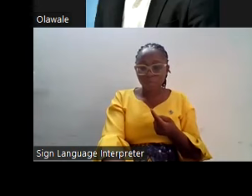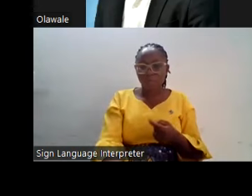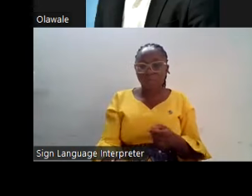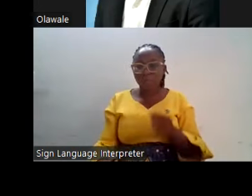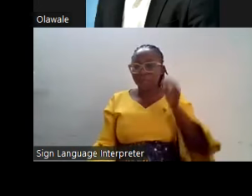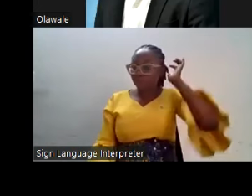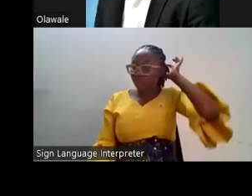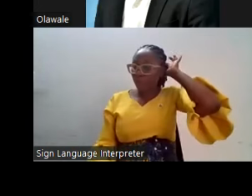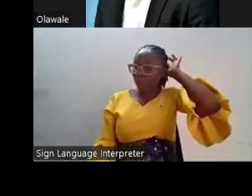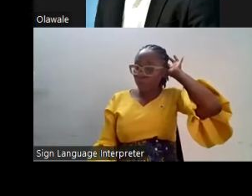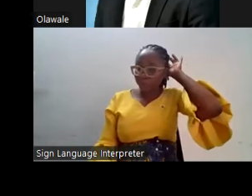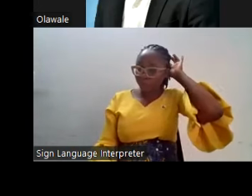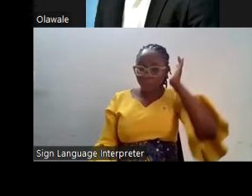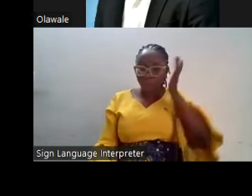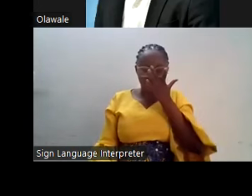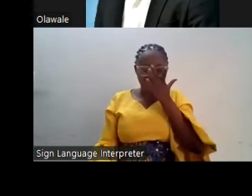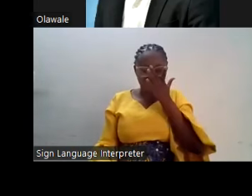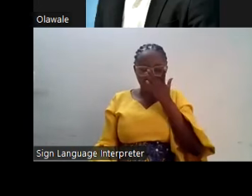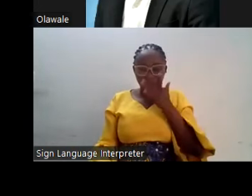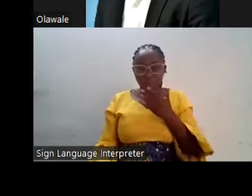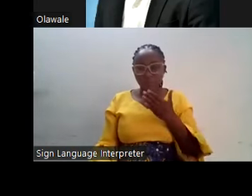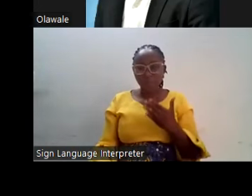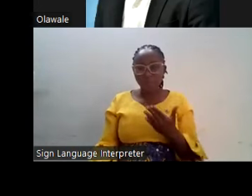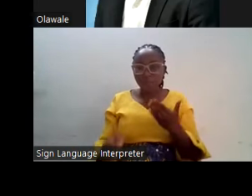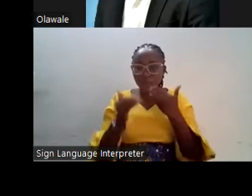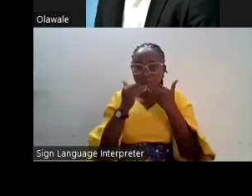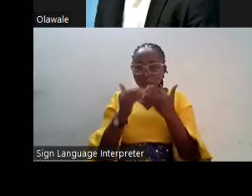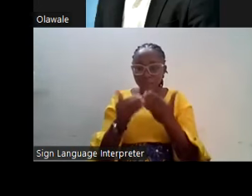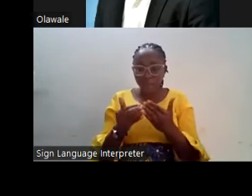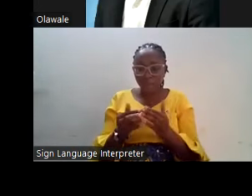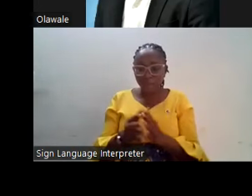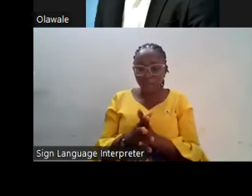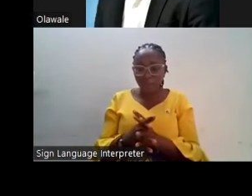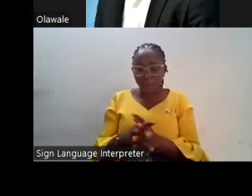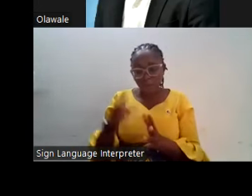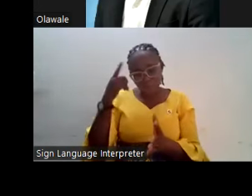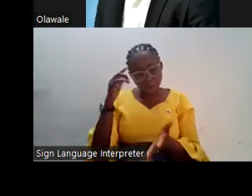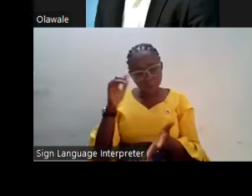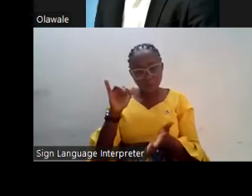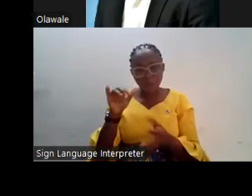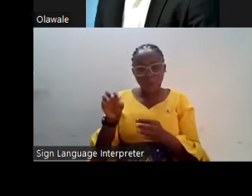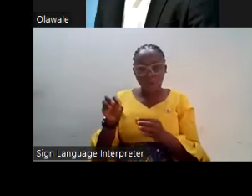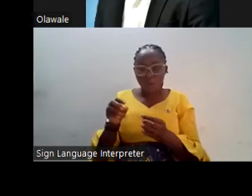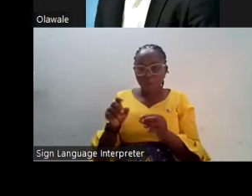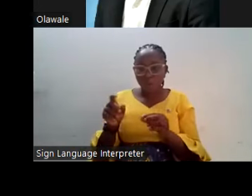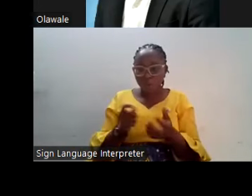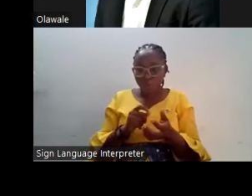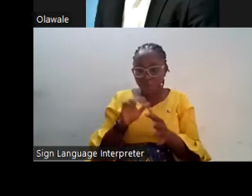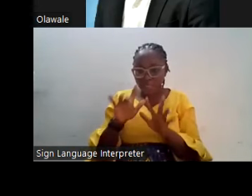Yep. Thanks for putting some of the answers in the chat as well.